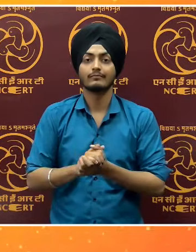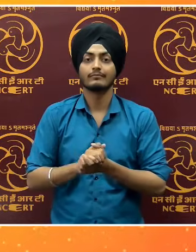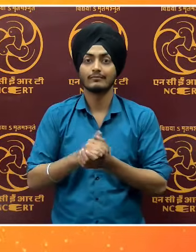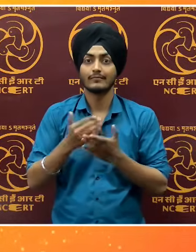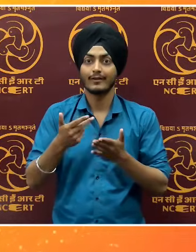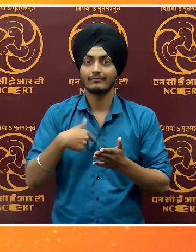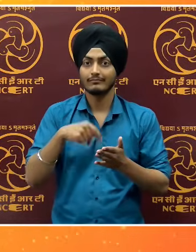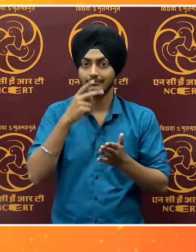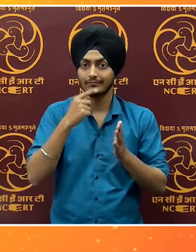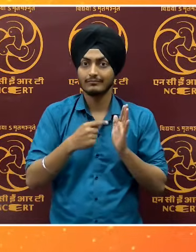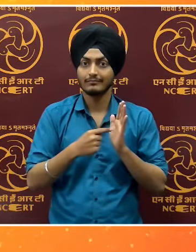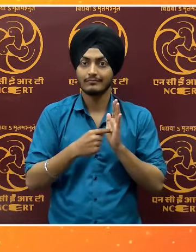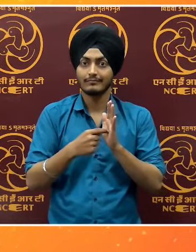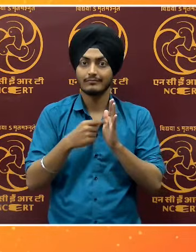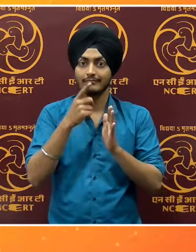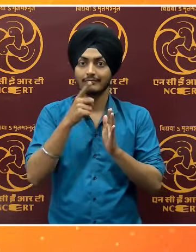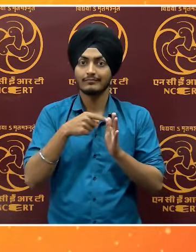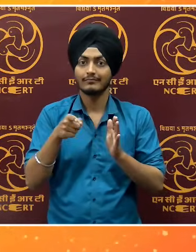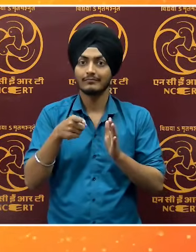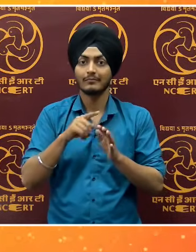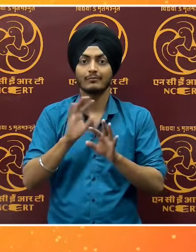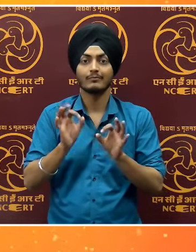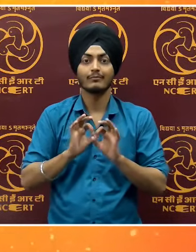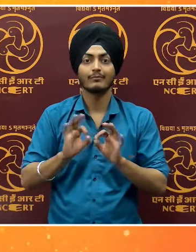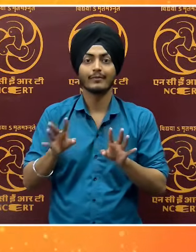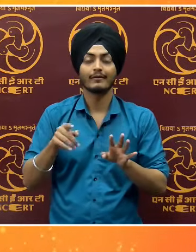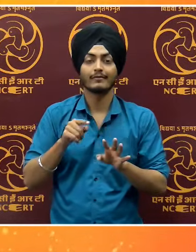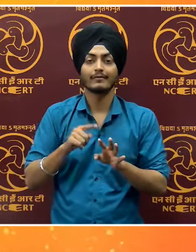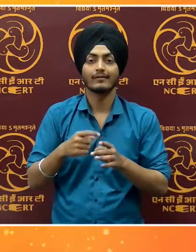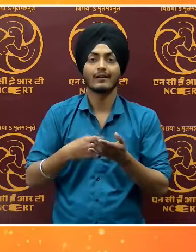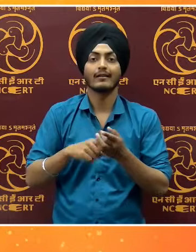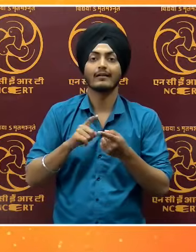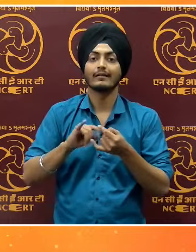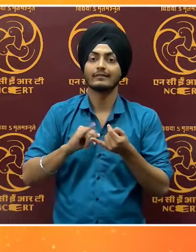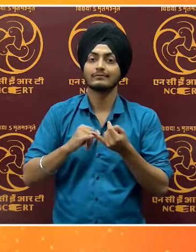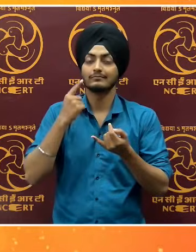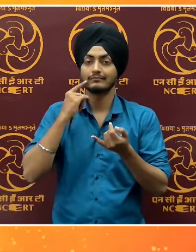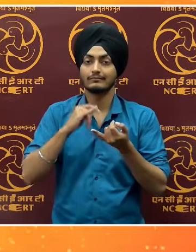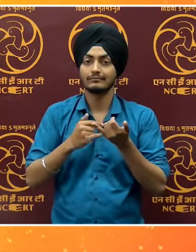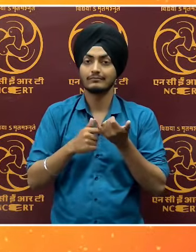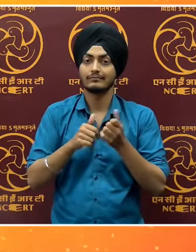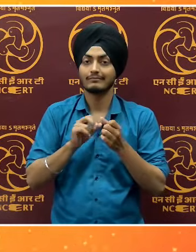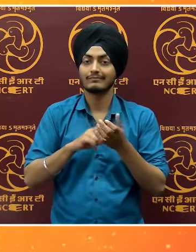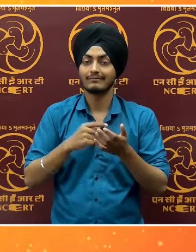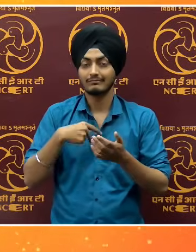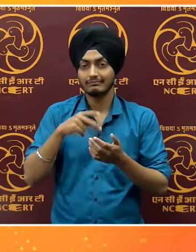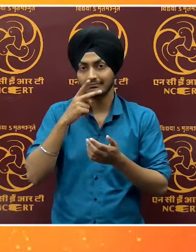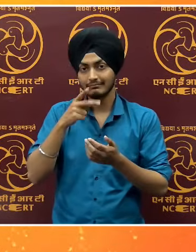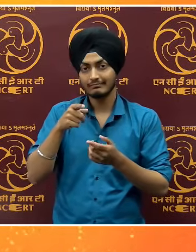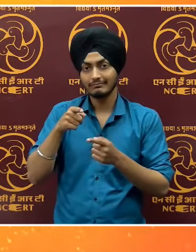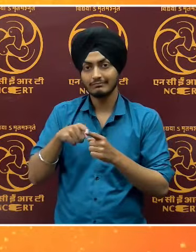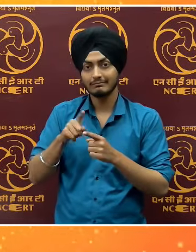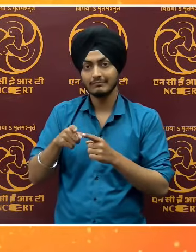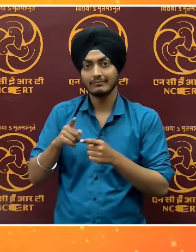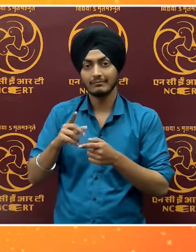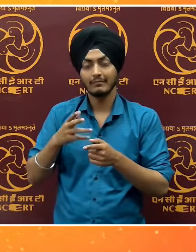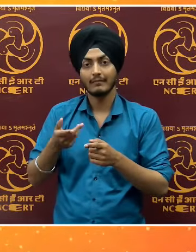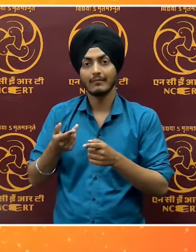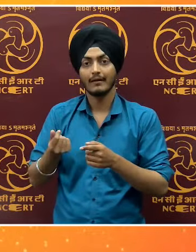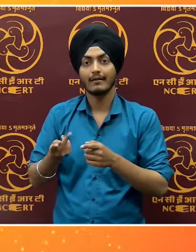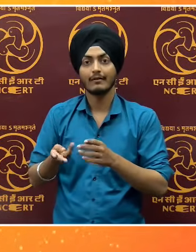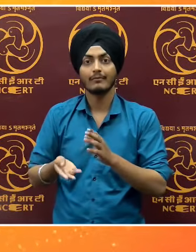graphical solution can also done in case of resistance. So we can say that rho of A is greater than rho of